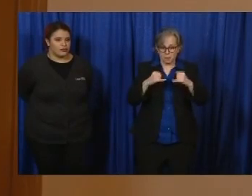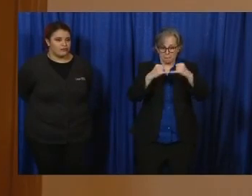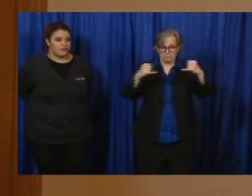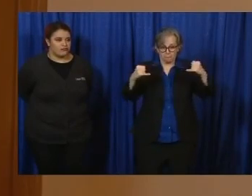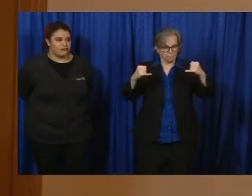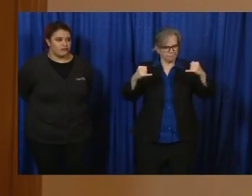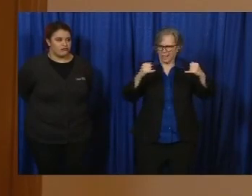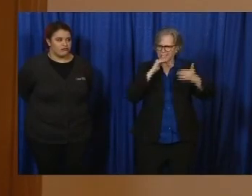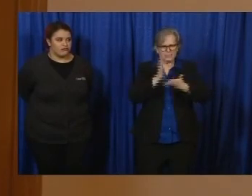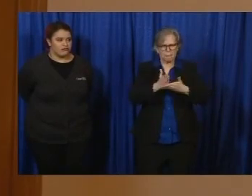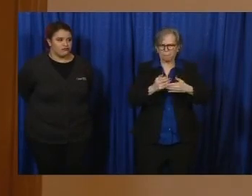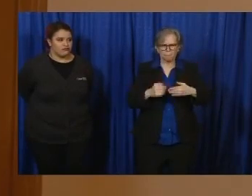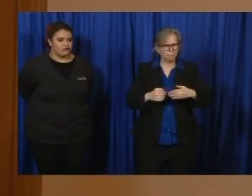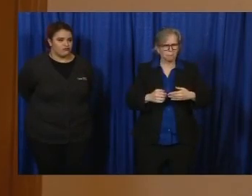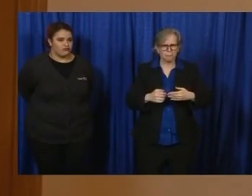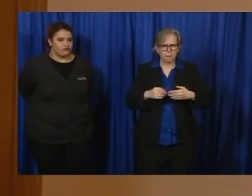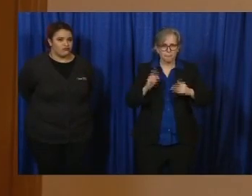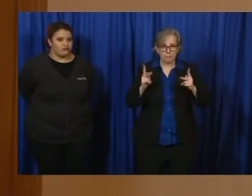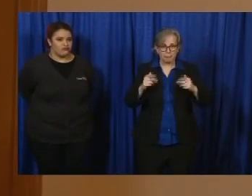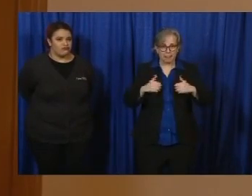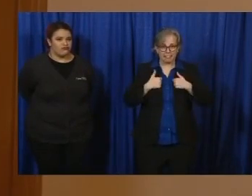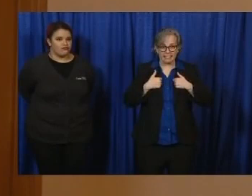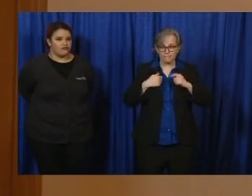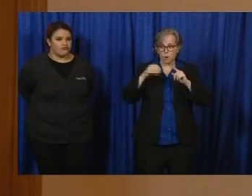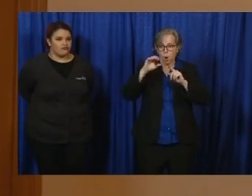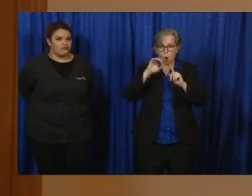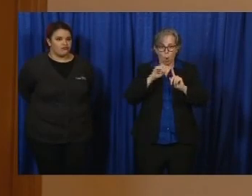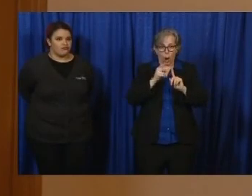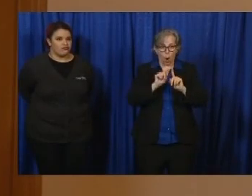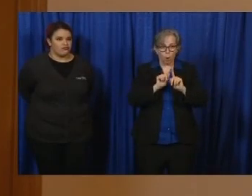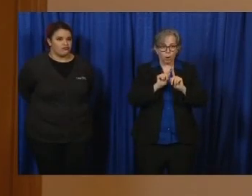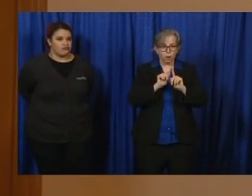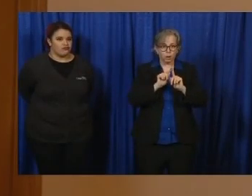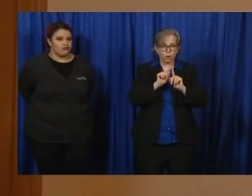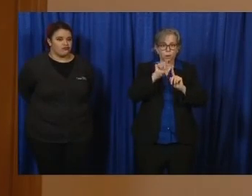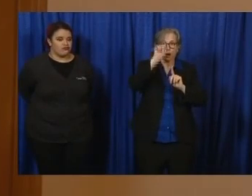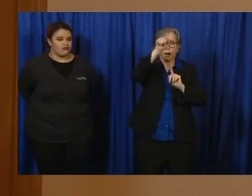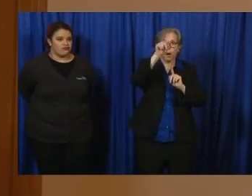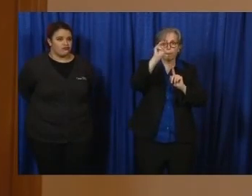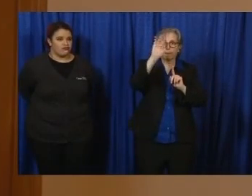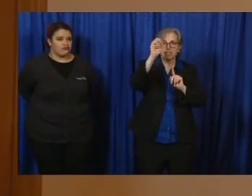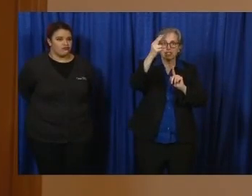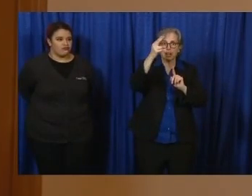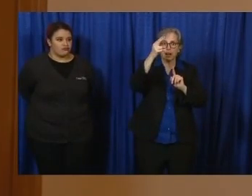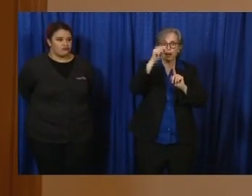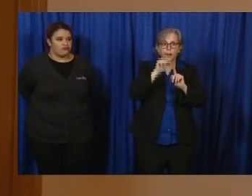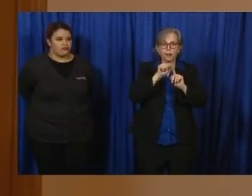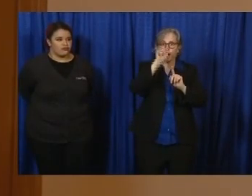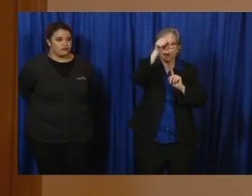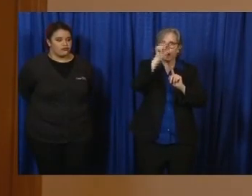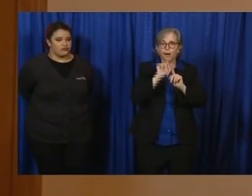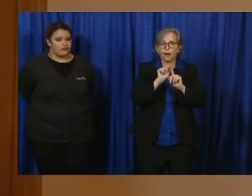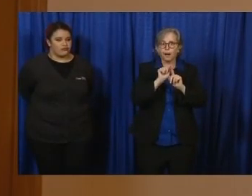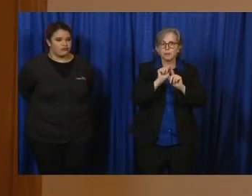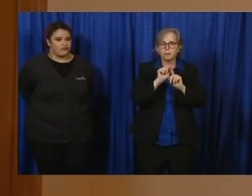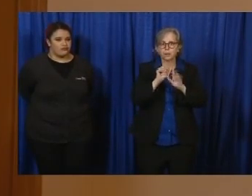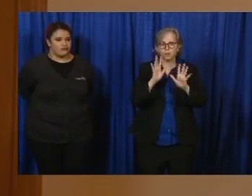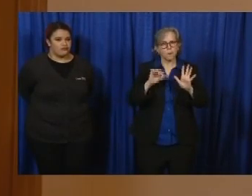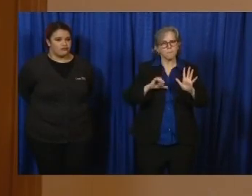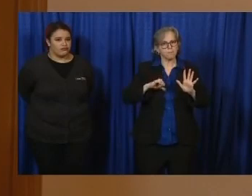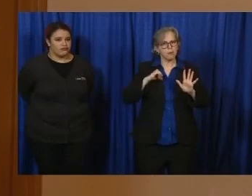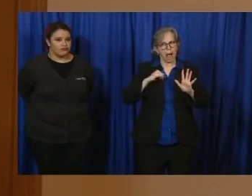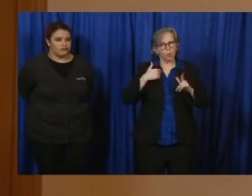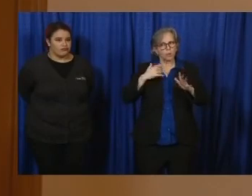You might go to a hospital across that. So, you know, one of the things I'm most proud of is we're being very